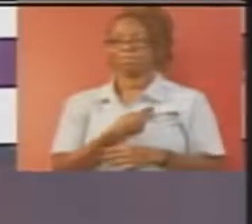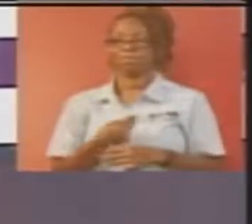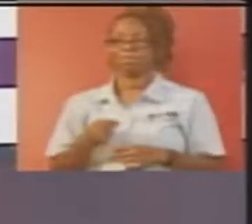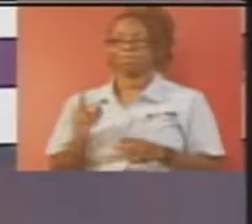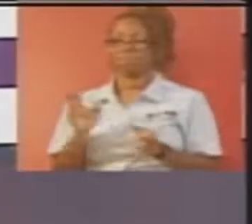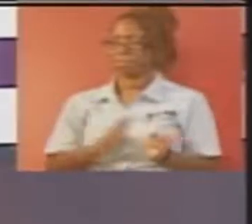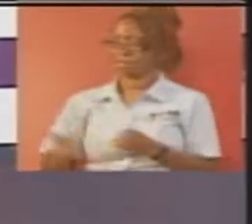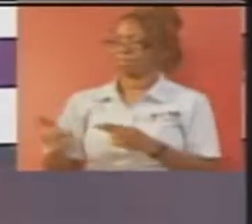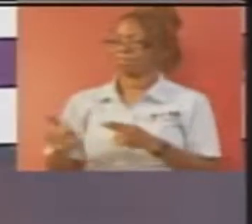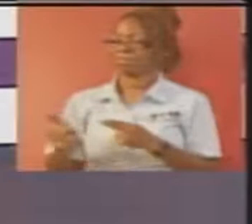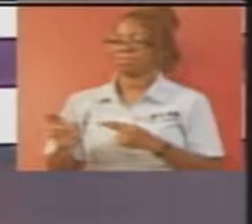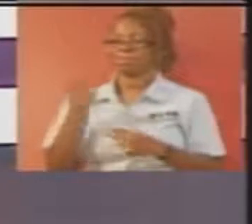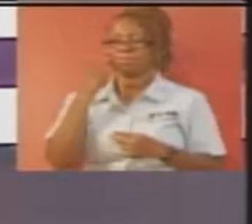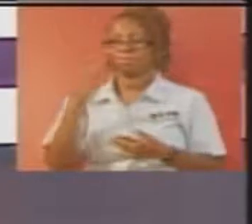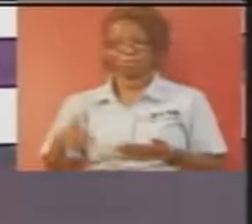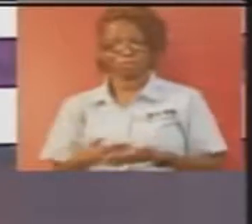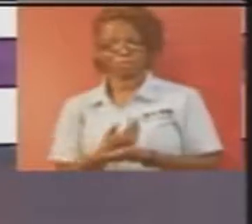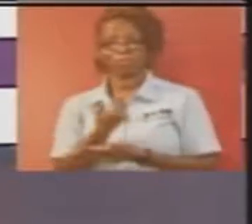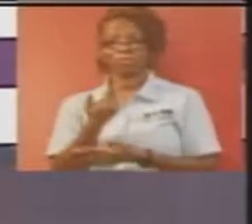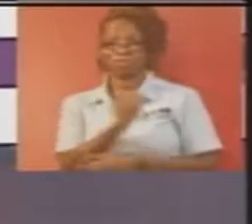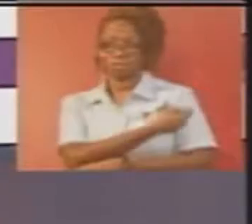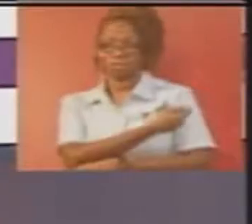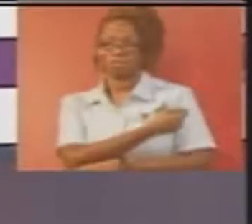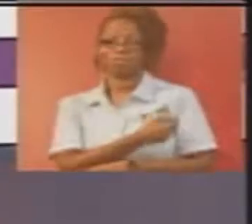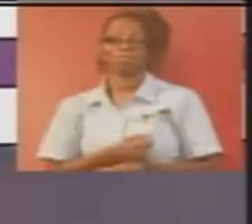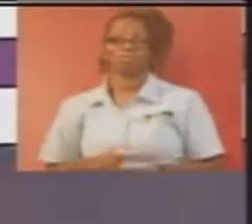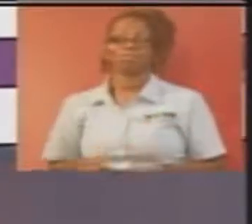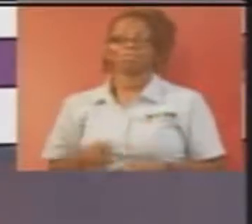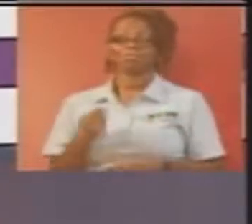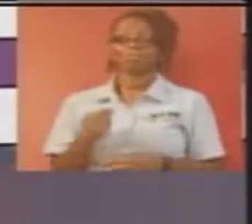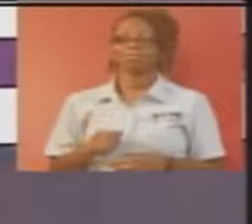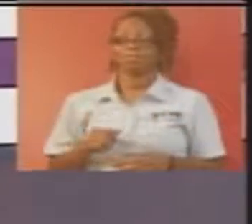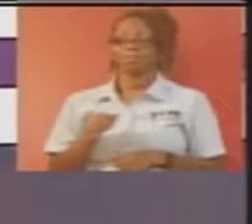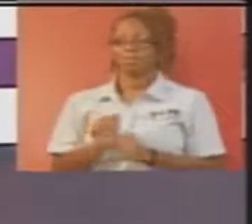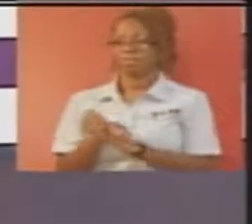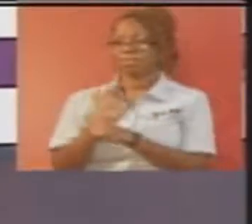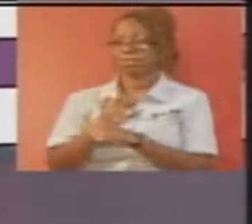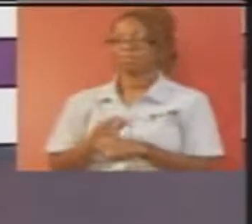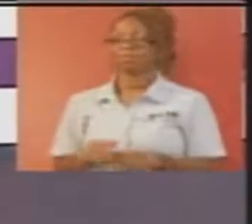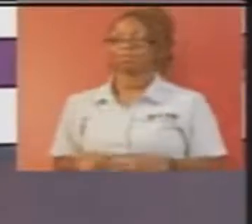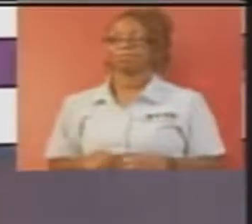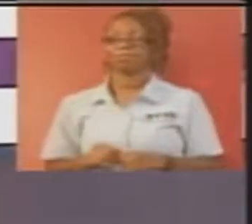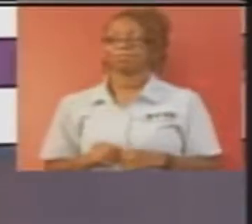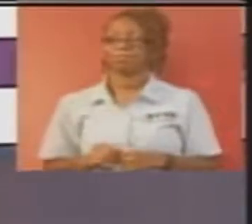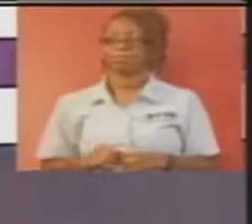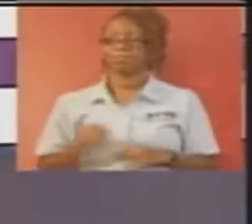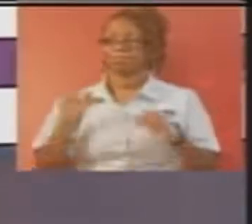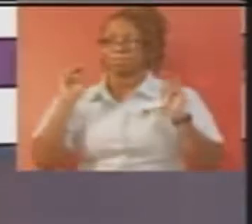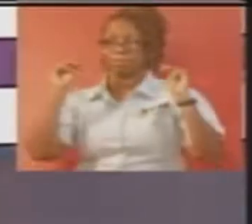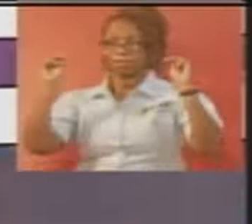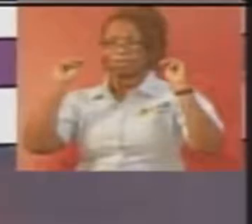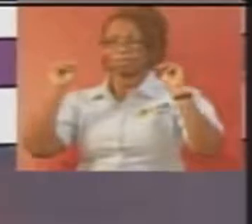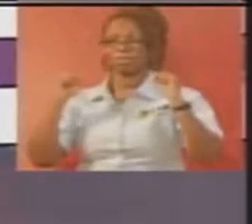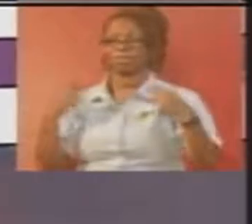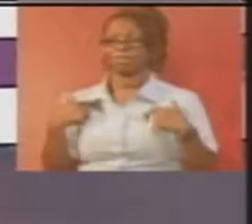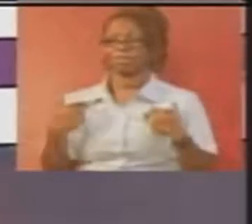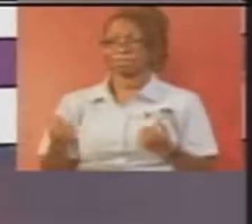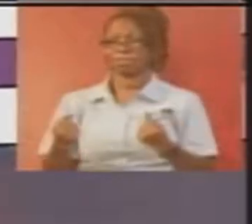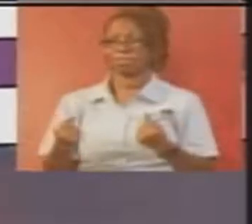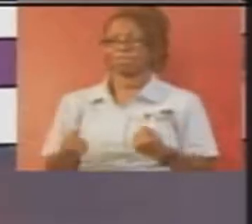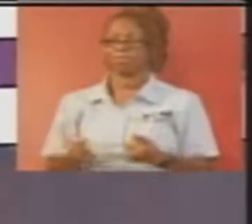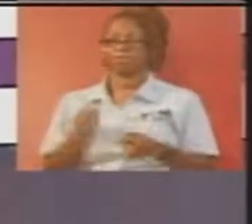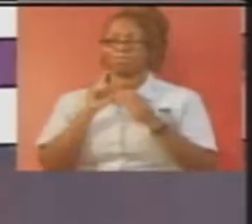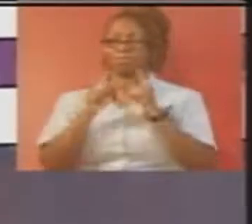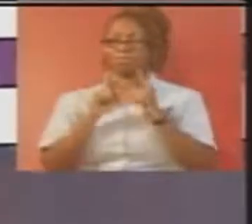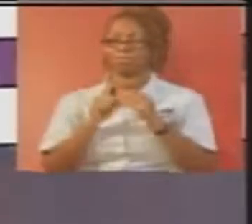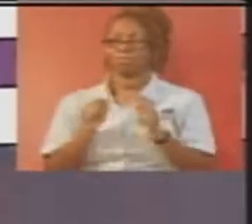Tobago have signed on to the Gavi facility. The Ministry of Health has been in discussion with Gavi since July